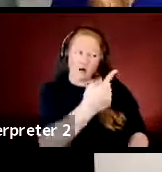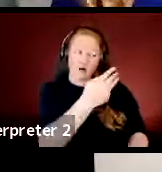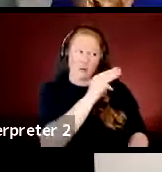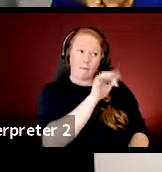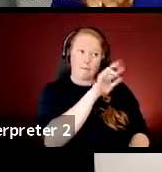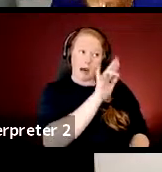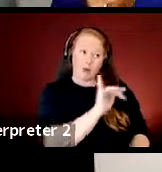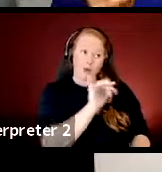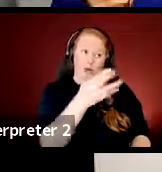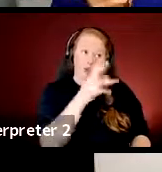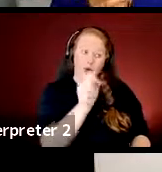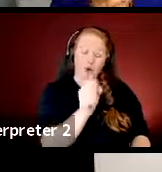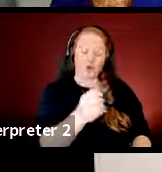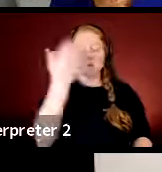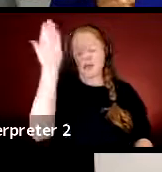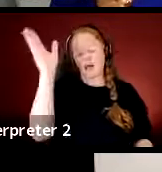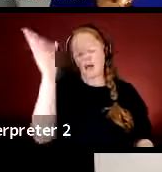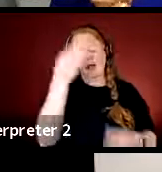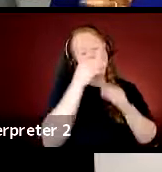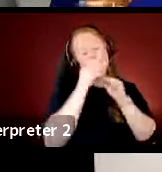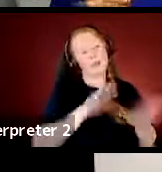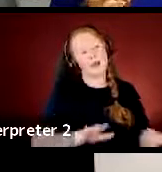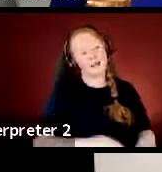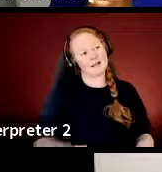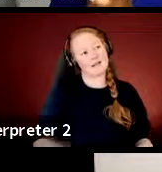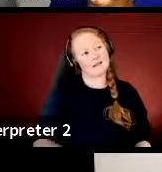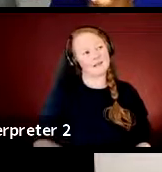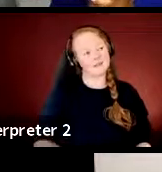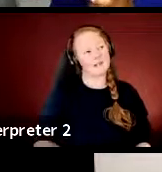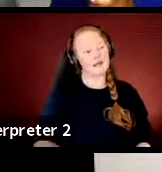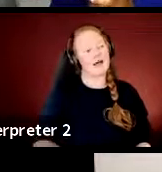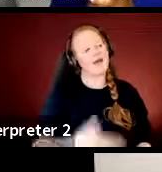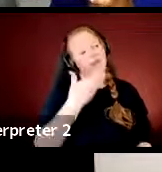your goings ins and your comings outs. Thank you.